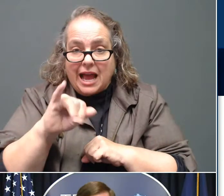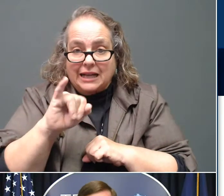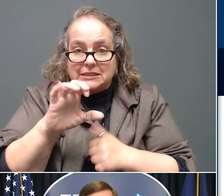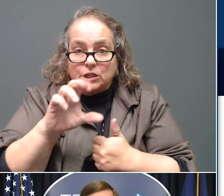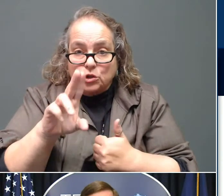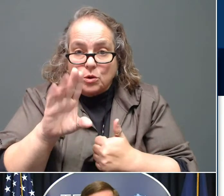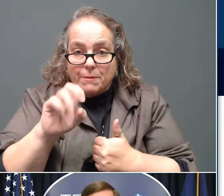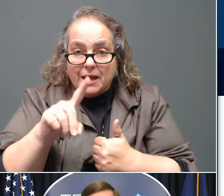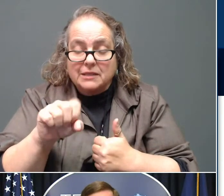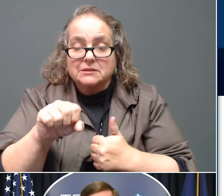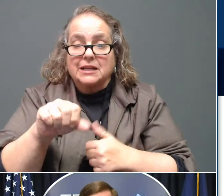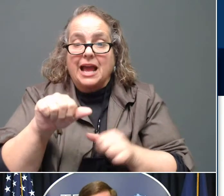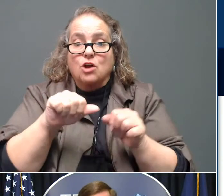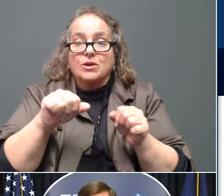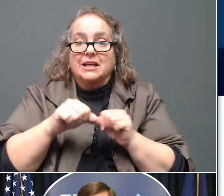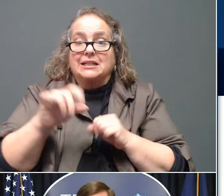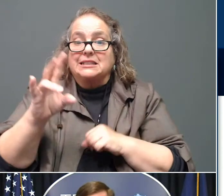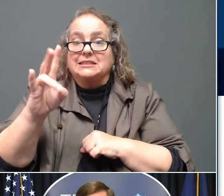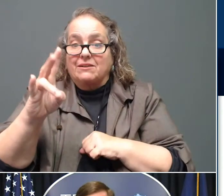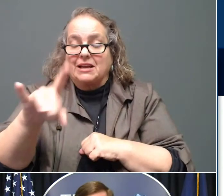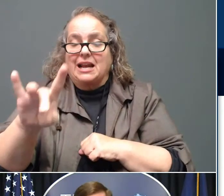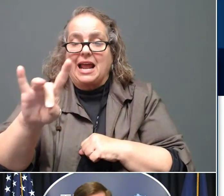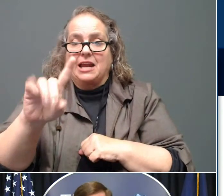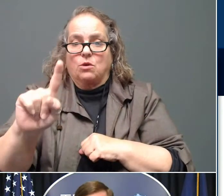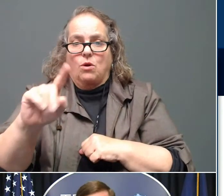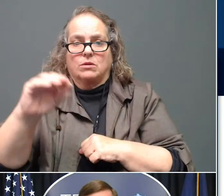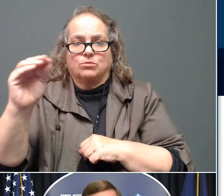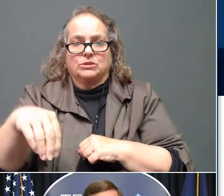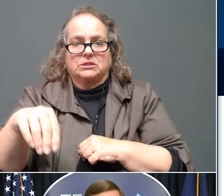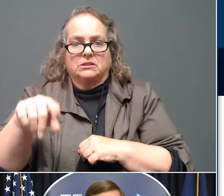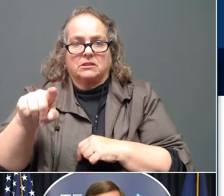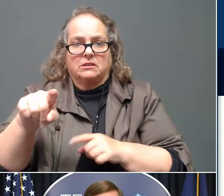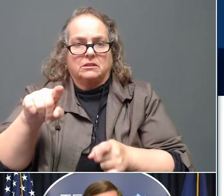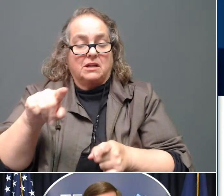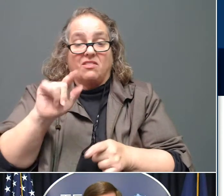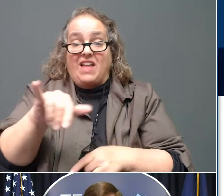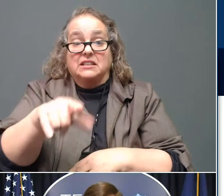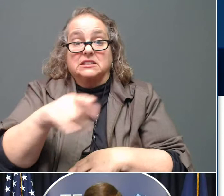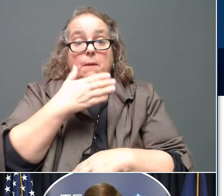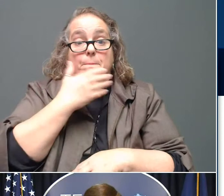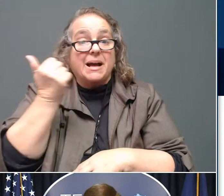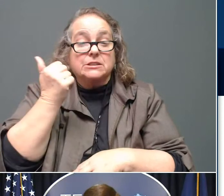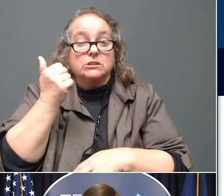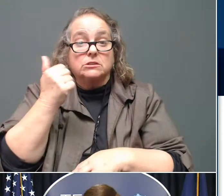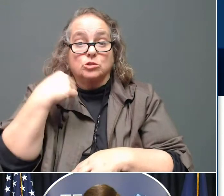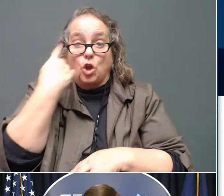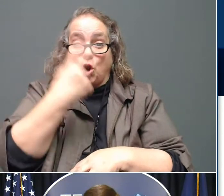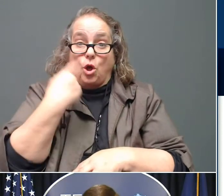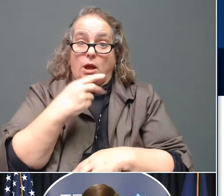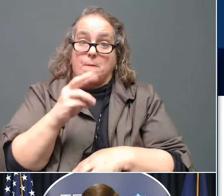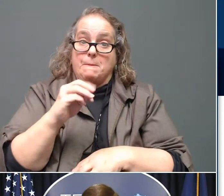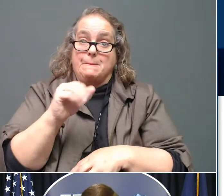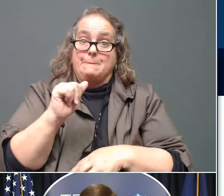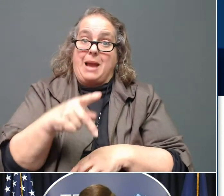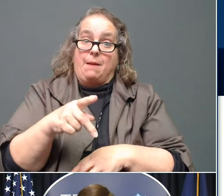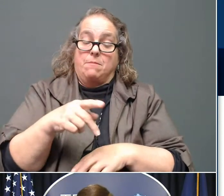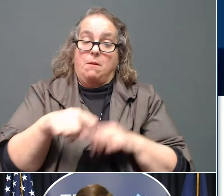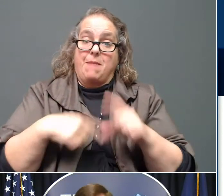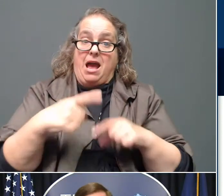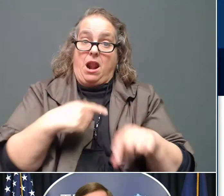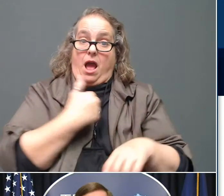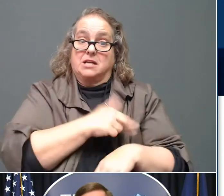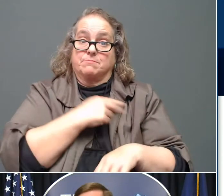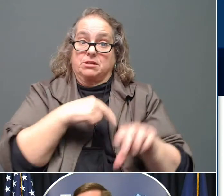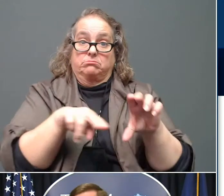7 is at 81%. This is the best looking map we've had at hospital capacity in months.